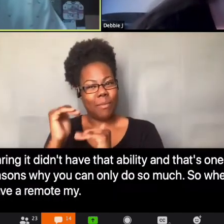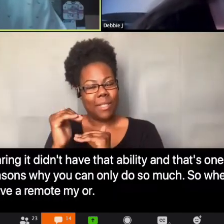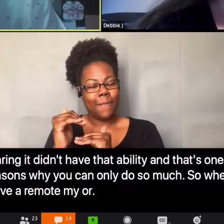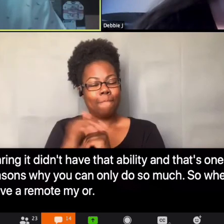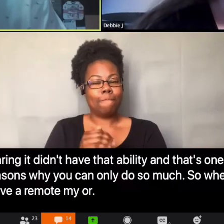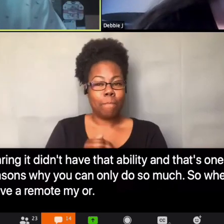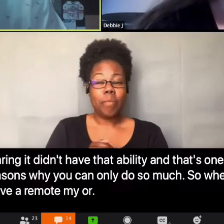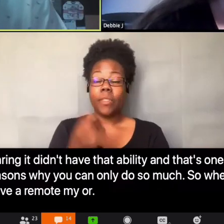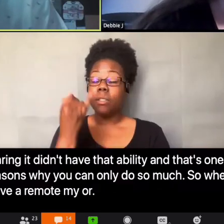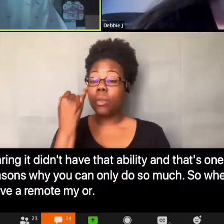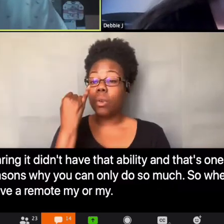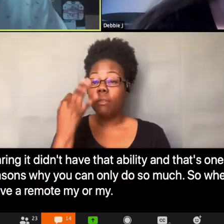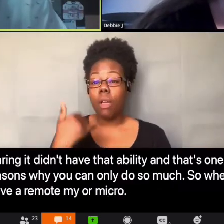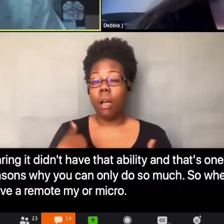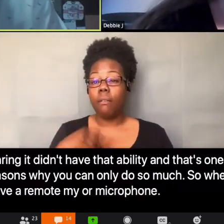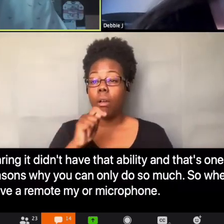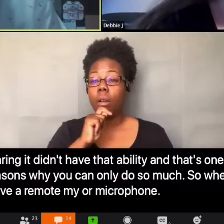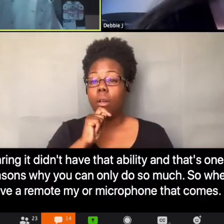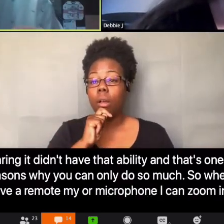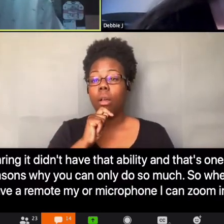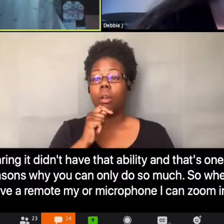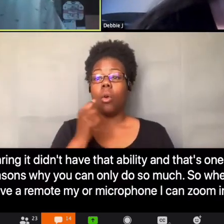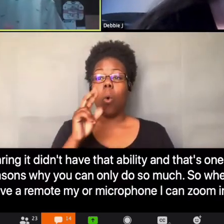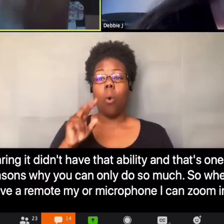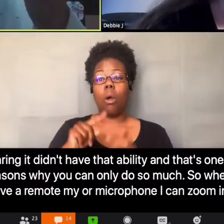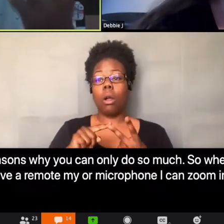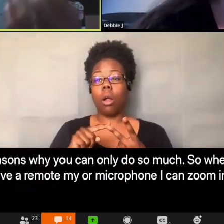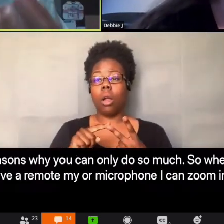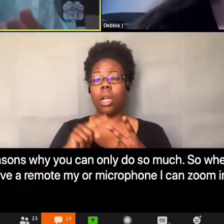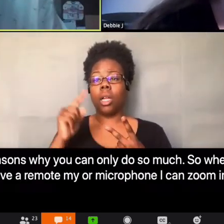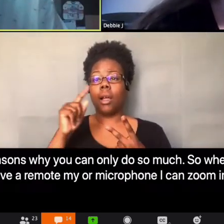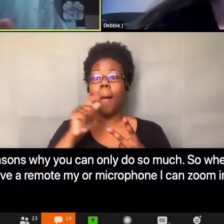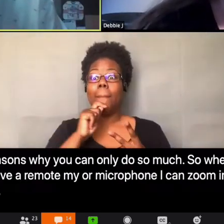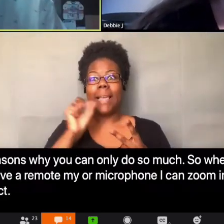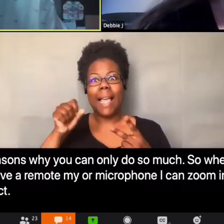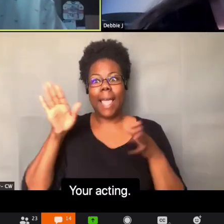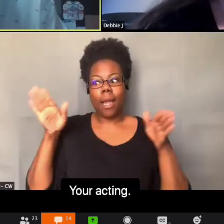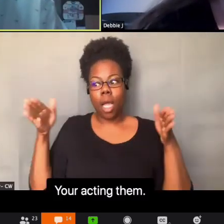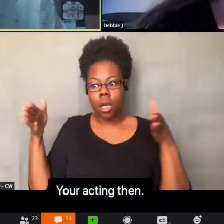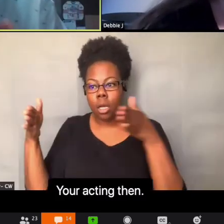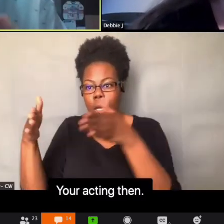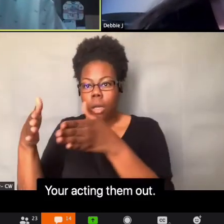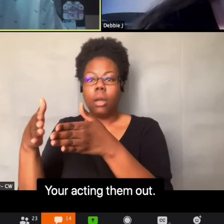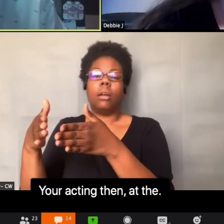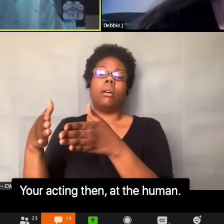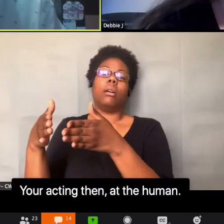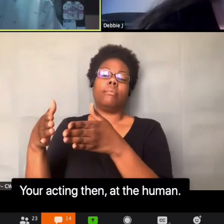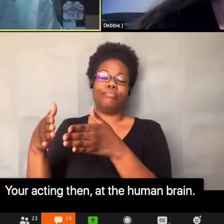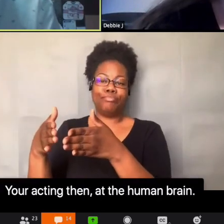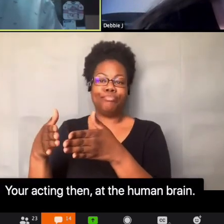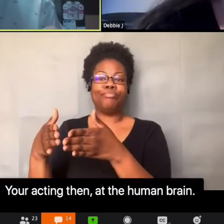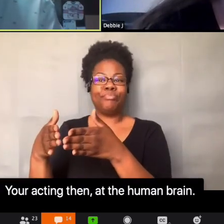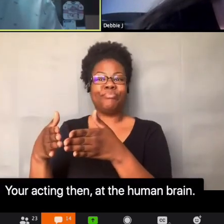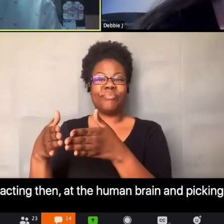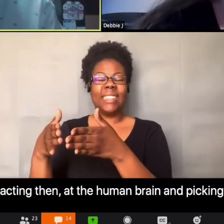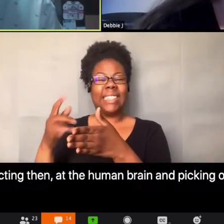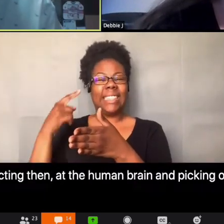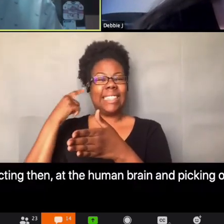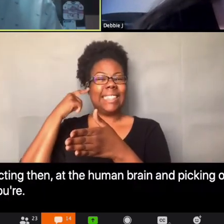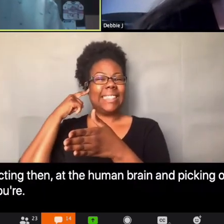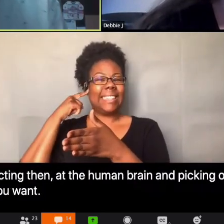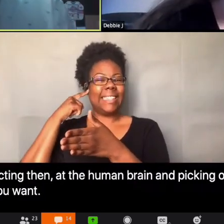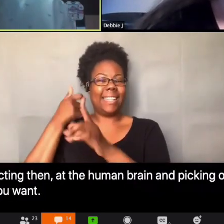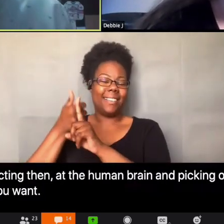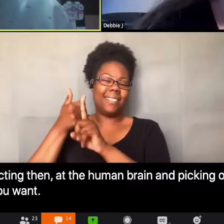or a microphone that can zoom in, it's acting then as the human brain and picking on who you